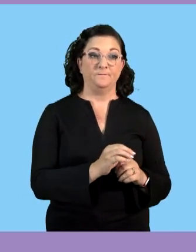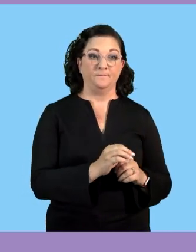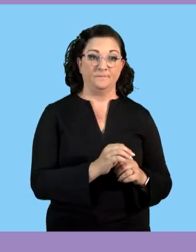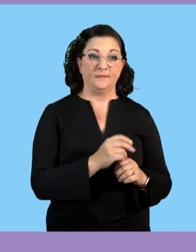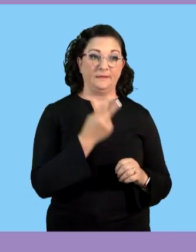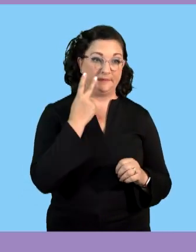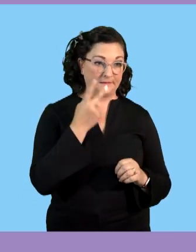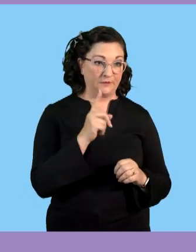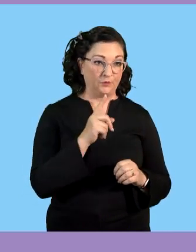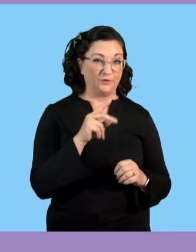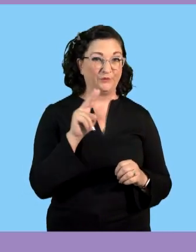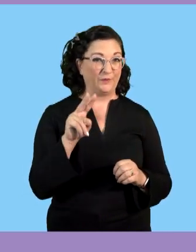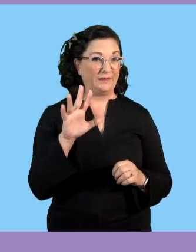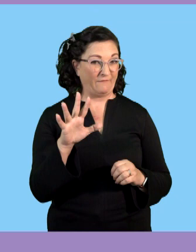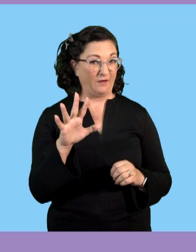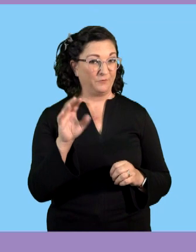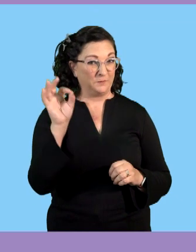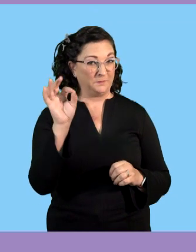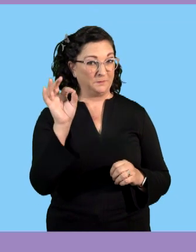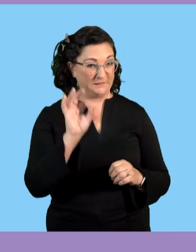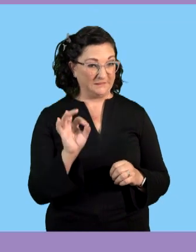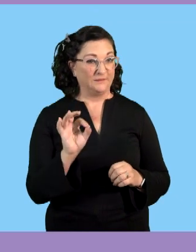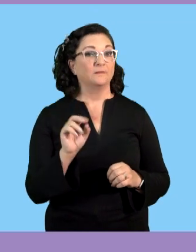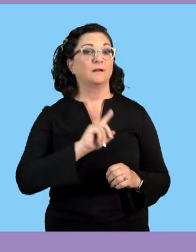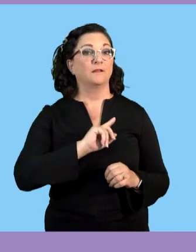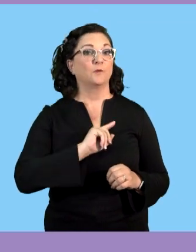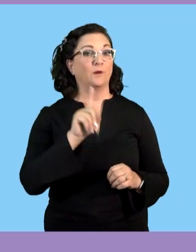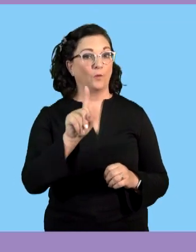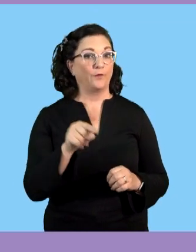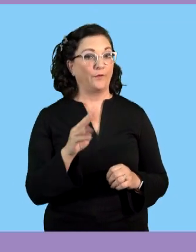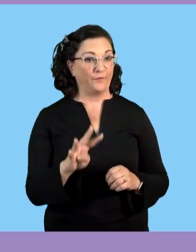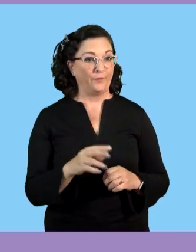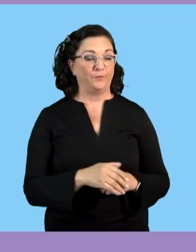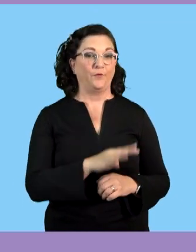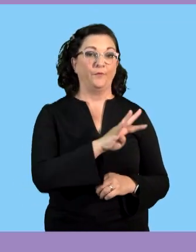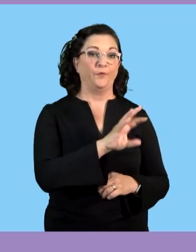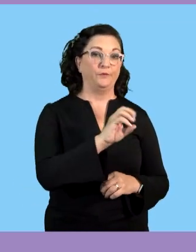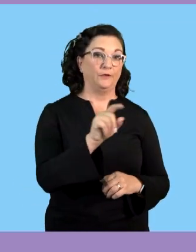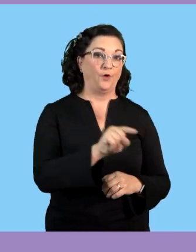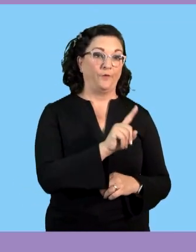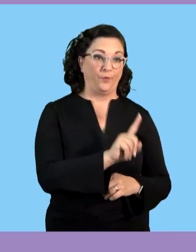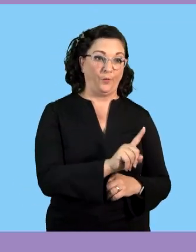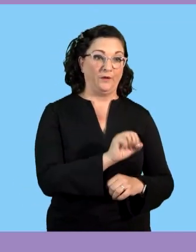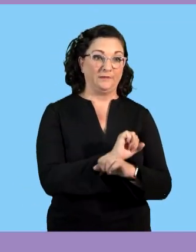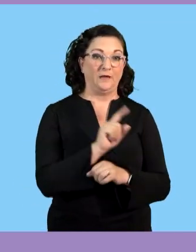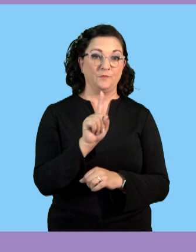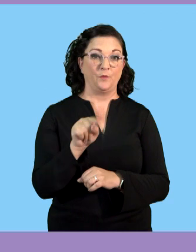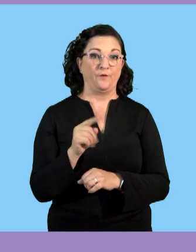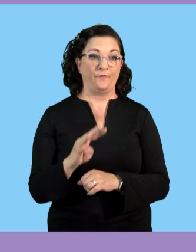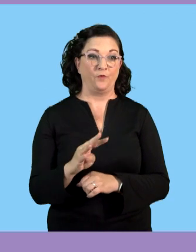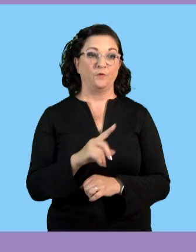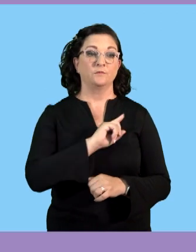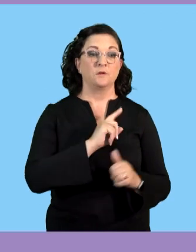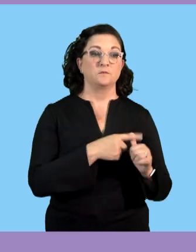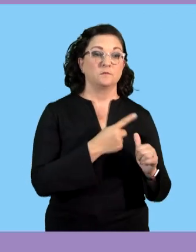You realize that 25% is actually a quarter. And 400 times 1 will give you